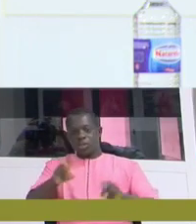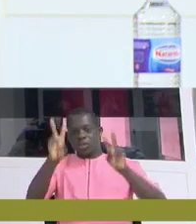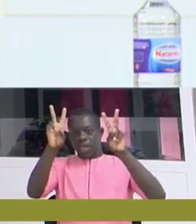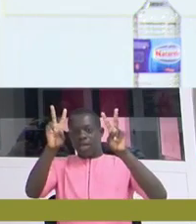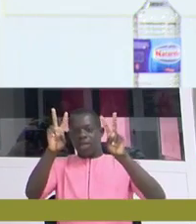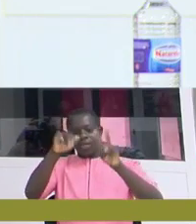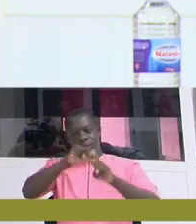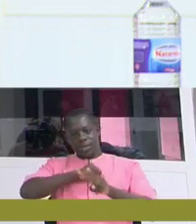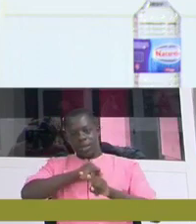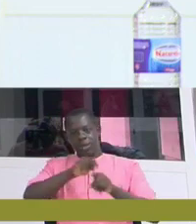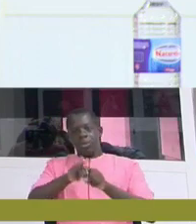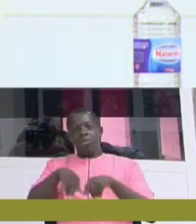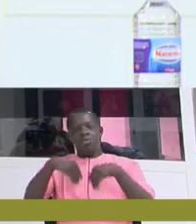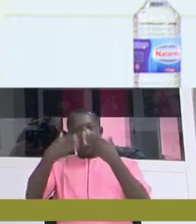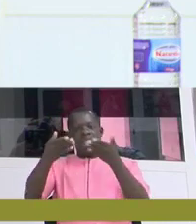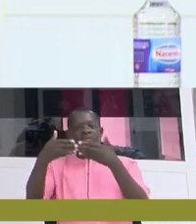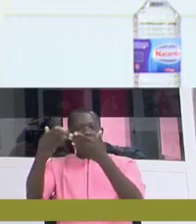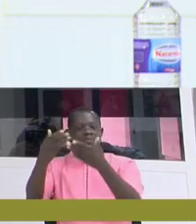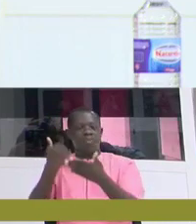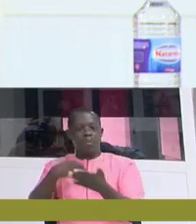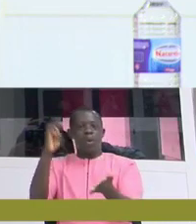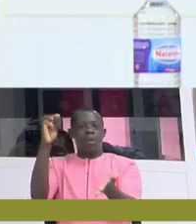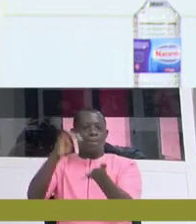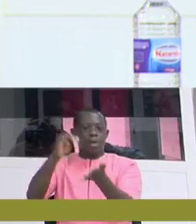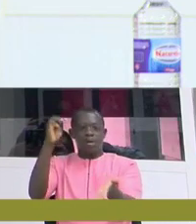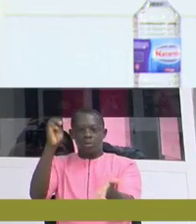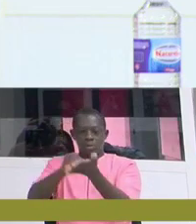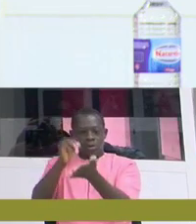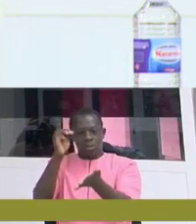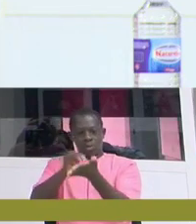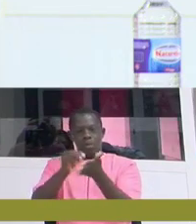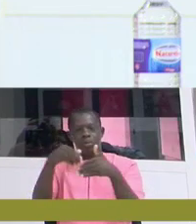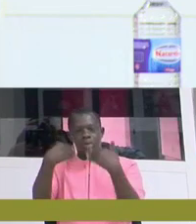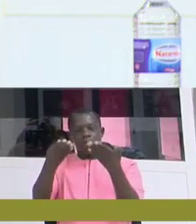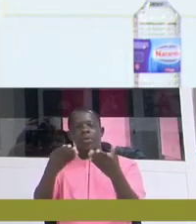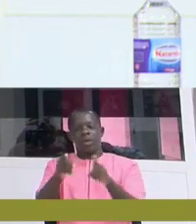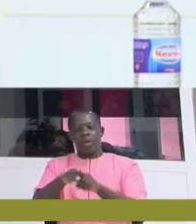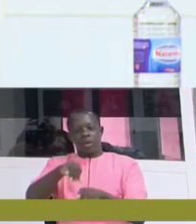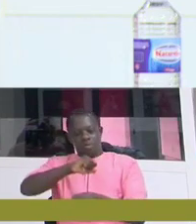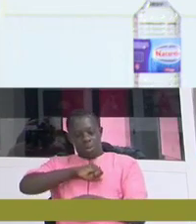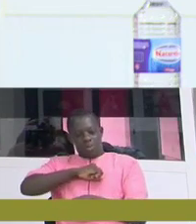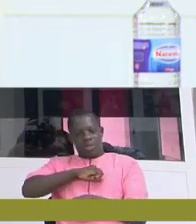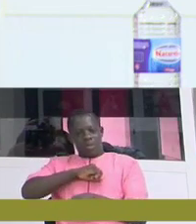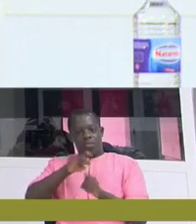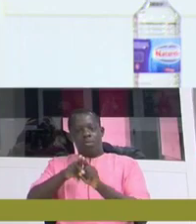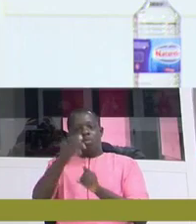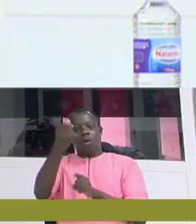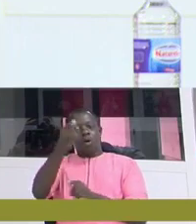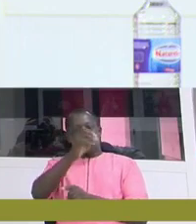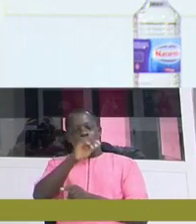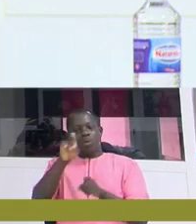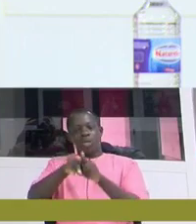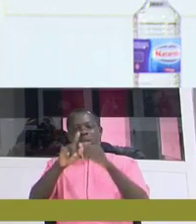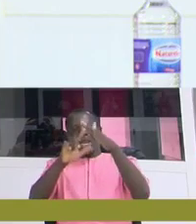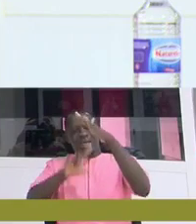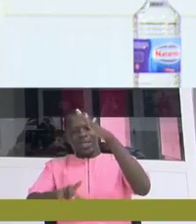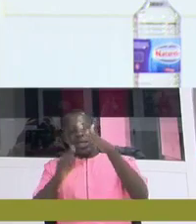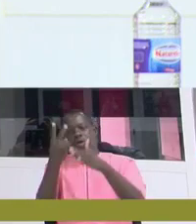Because Yaya Jame, akam also million la, he gives millions to people. My money, which is less than